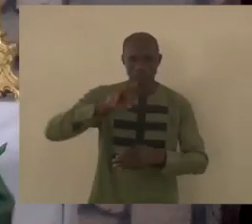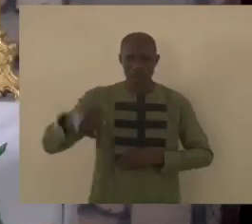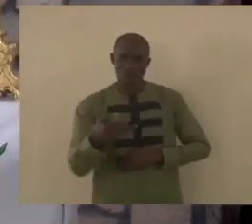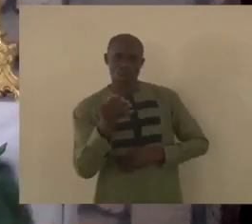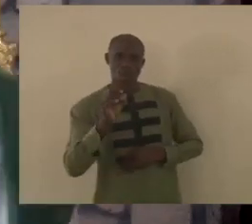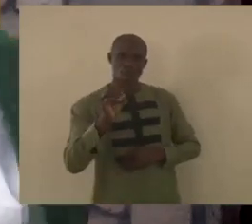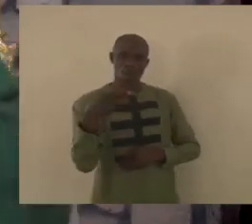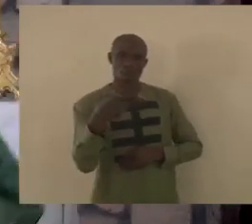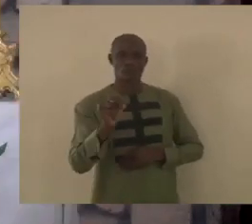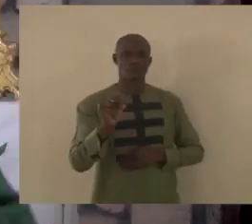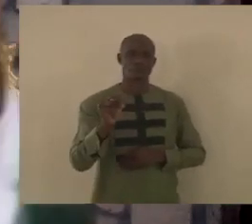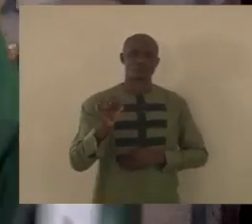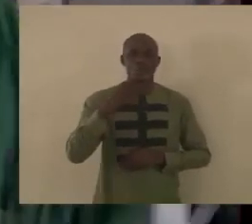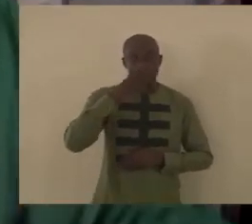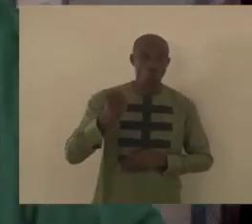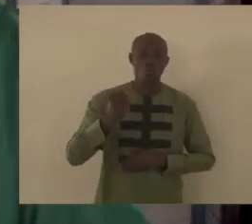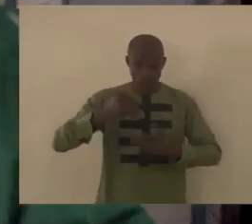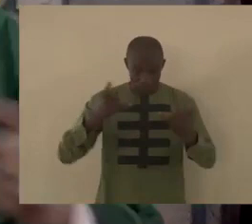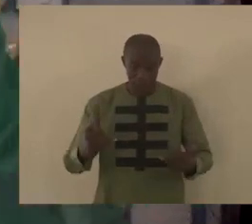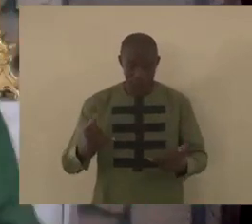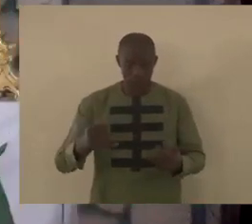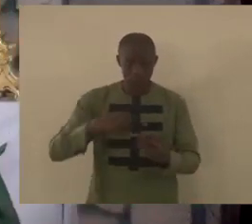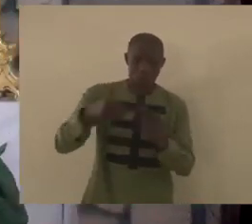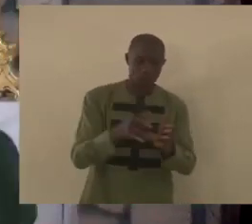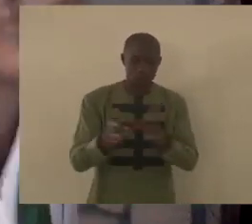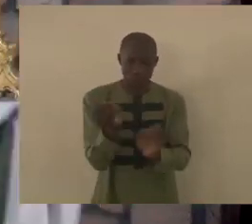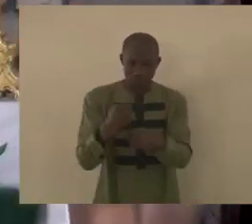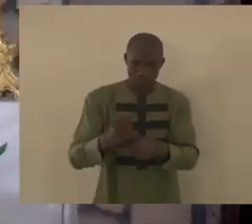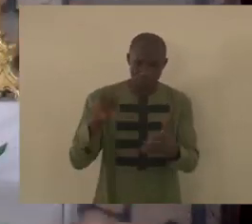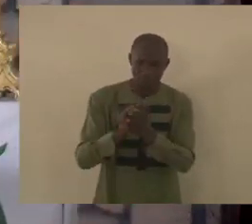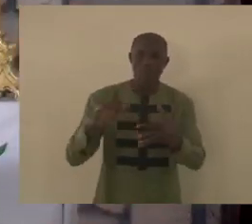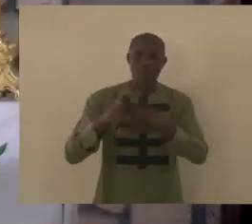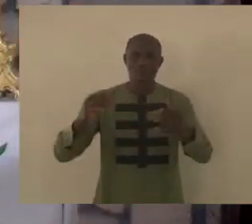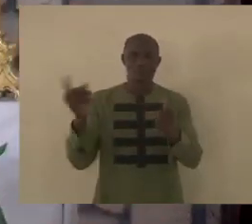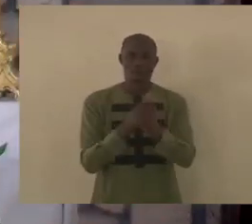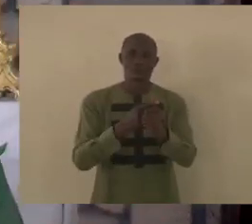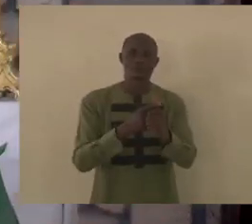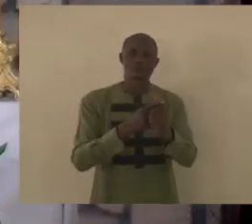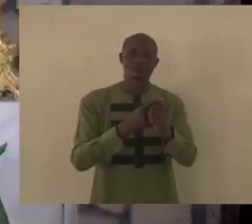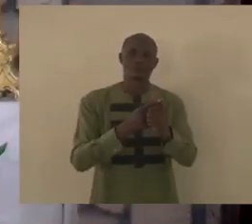says? Because John himself was present when Jesus made that statement.